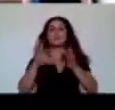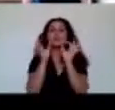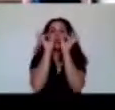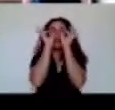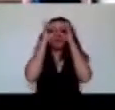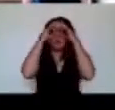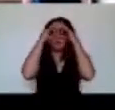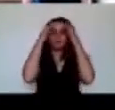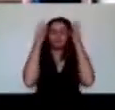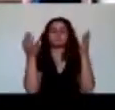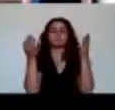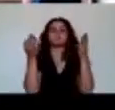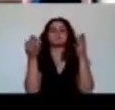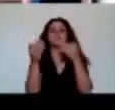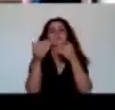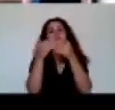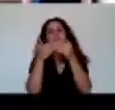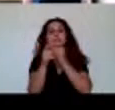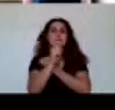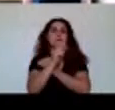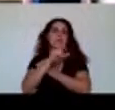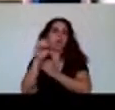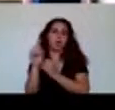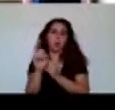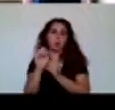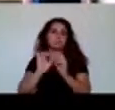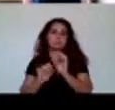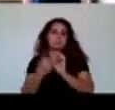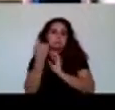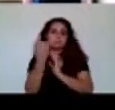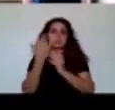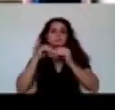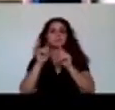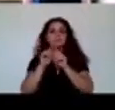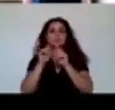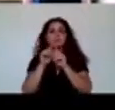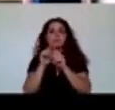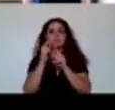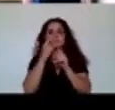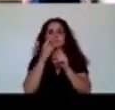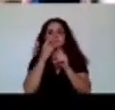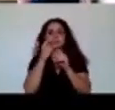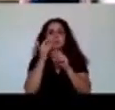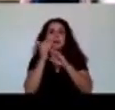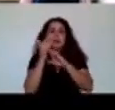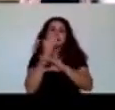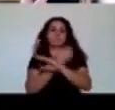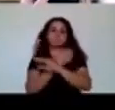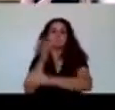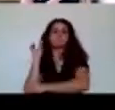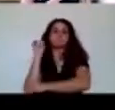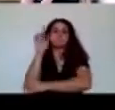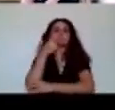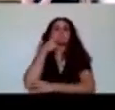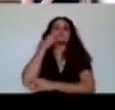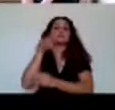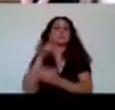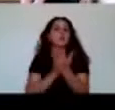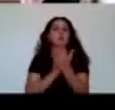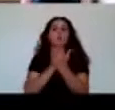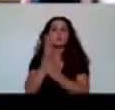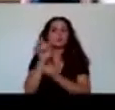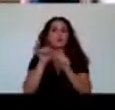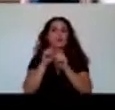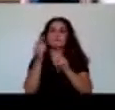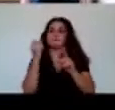wearing the goggles, they make those initial errors, but instead of coming back to hitting the target again, they're continue to